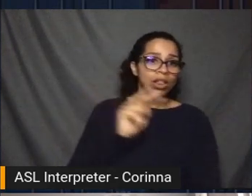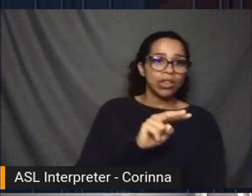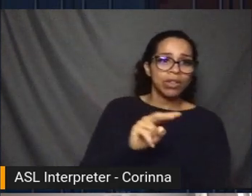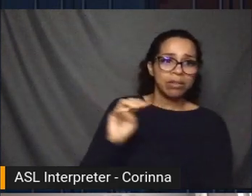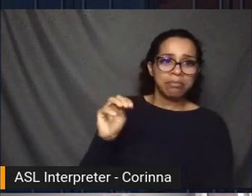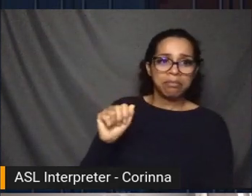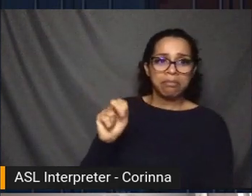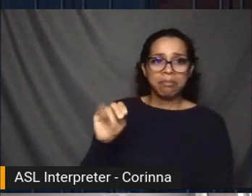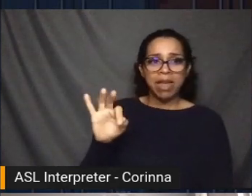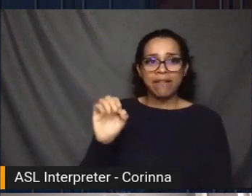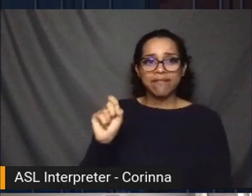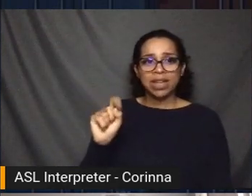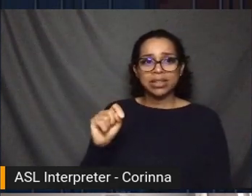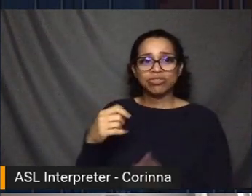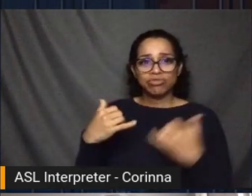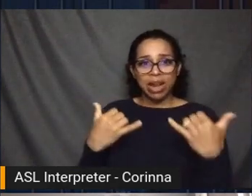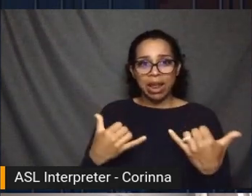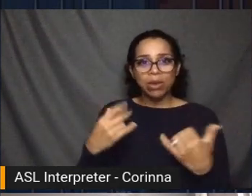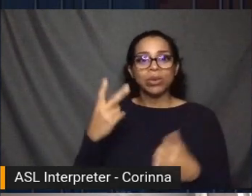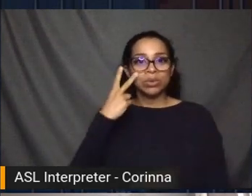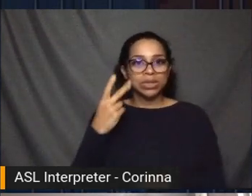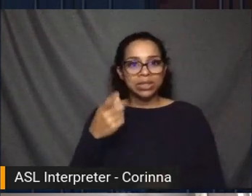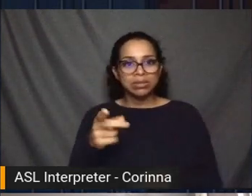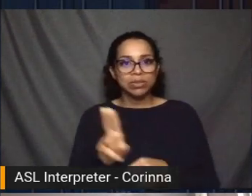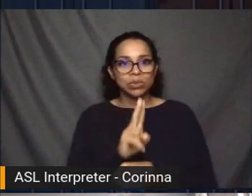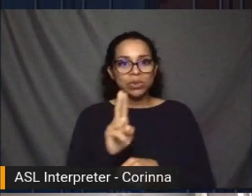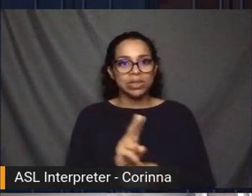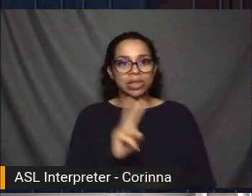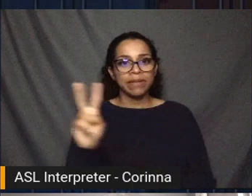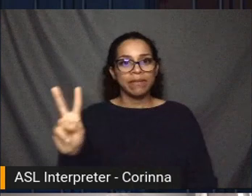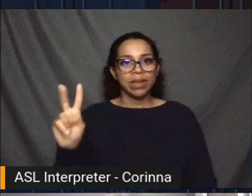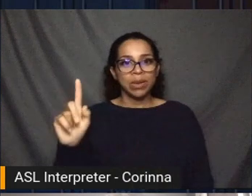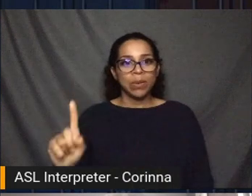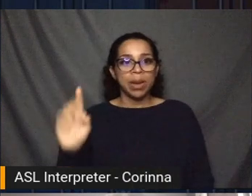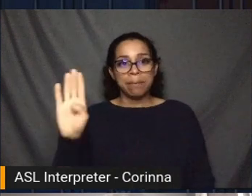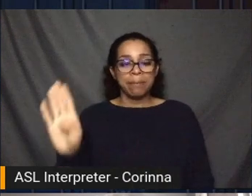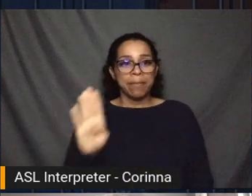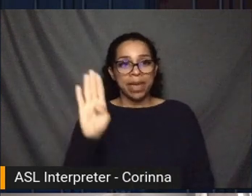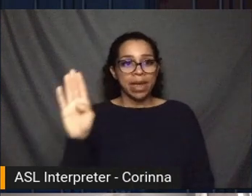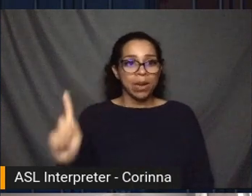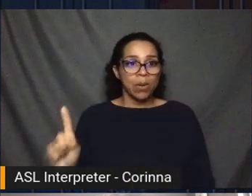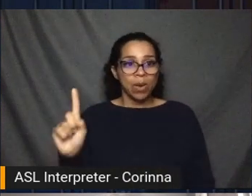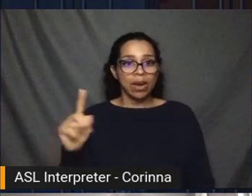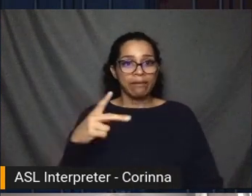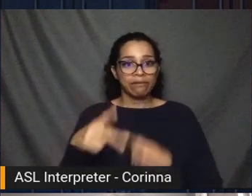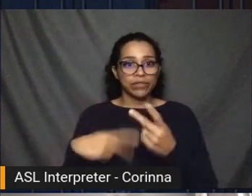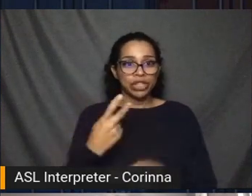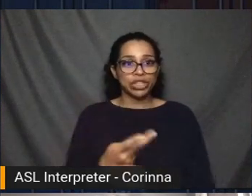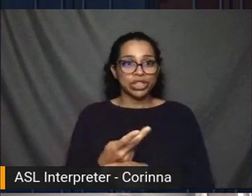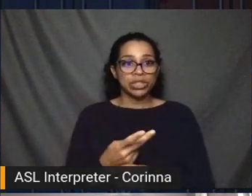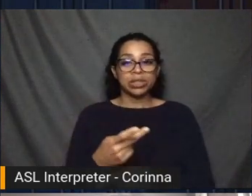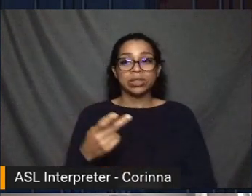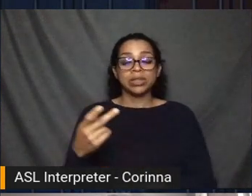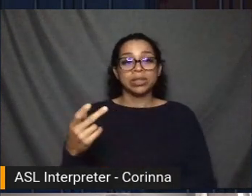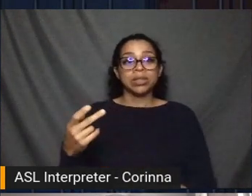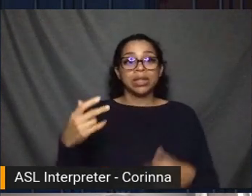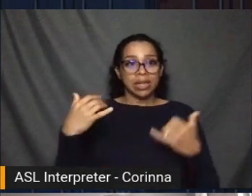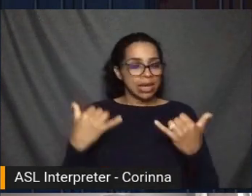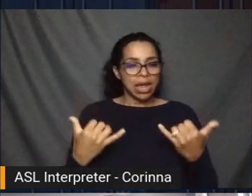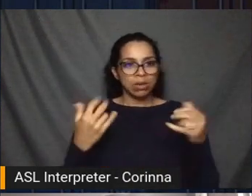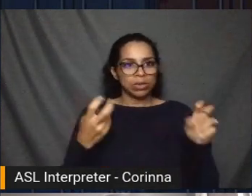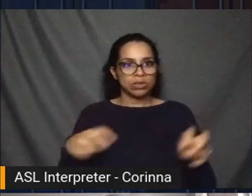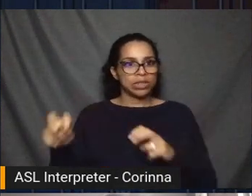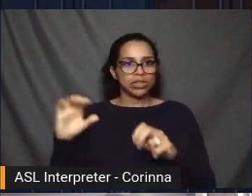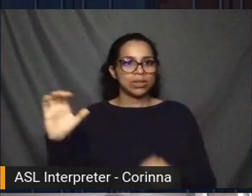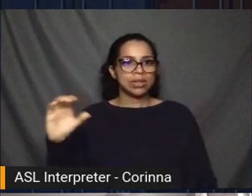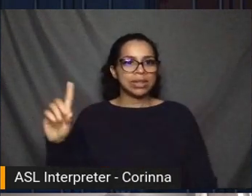you can see that it's using this v1 beta 1 version, because in 121, we used the v1 beta 1 version. But now we switched to